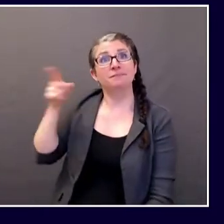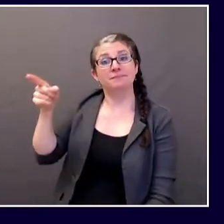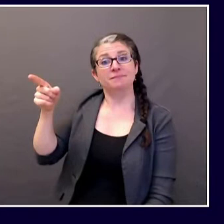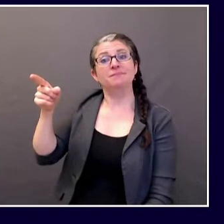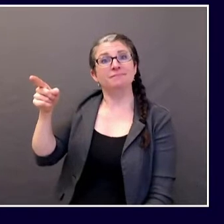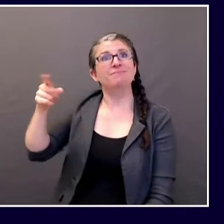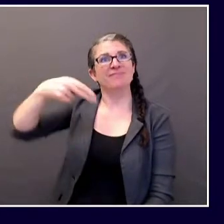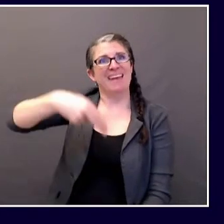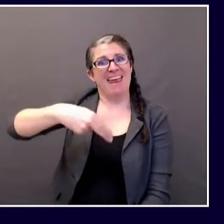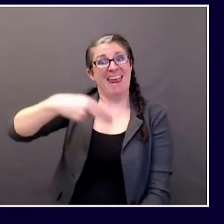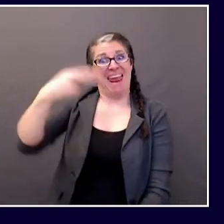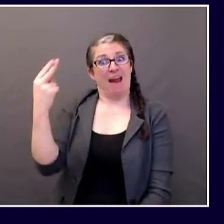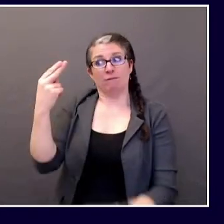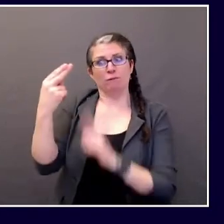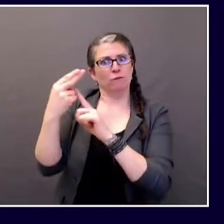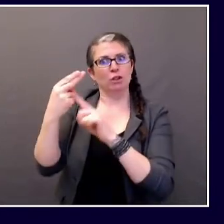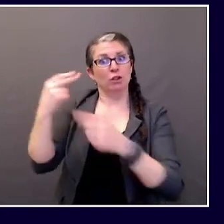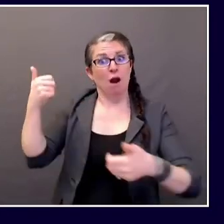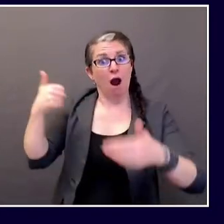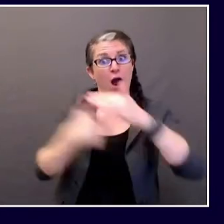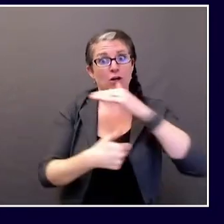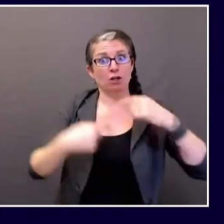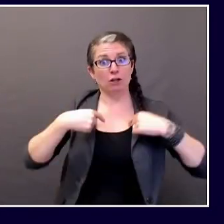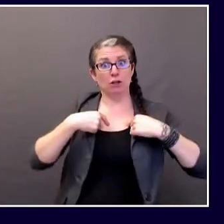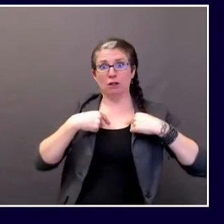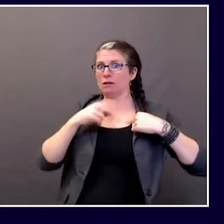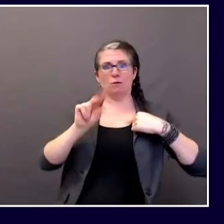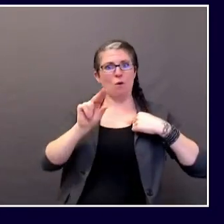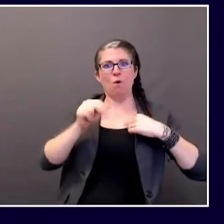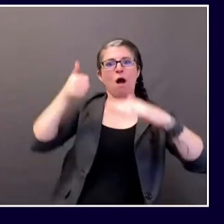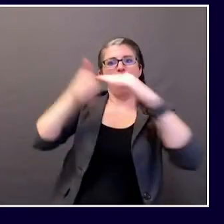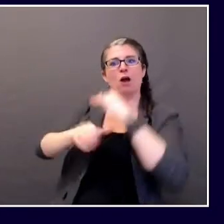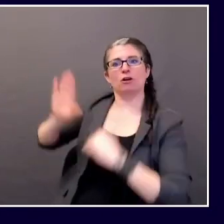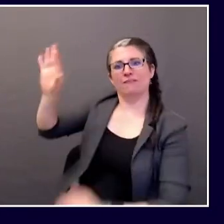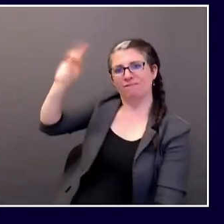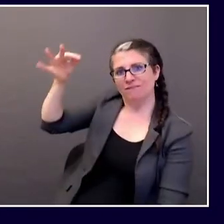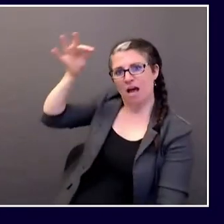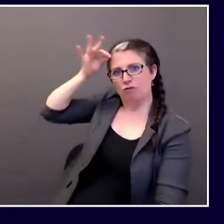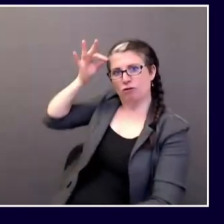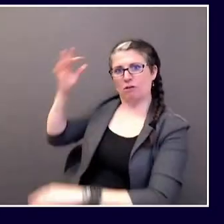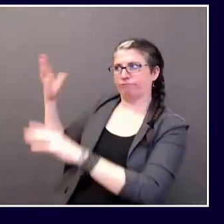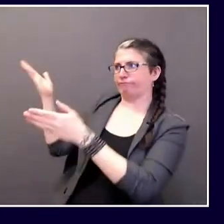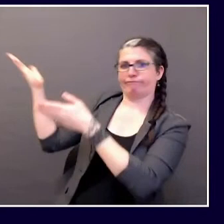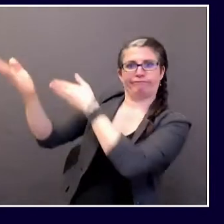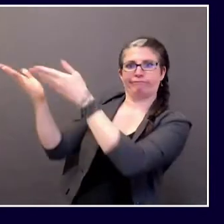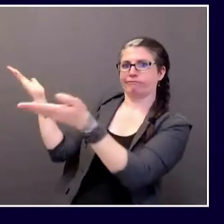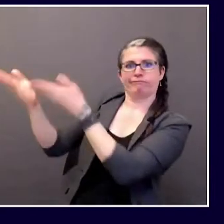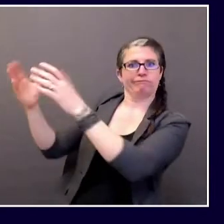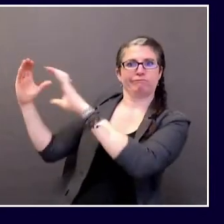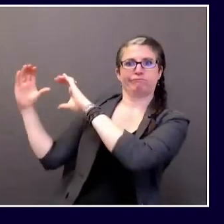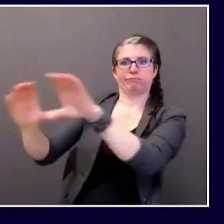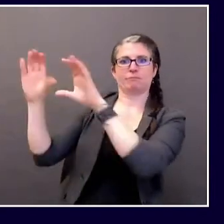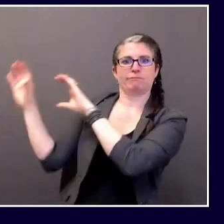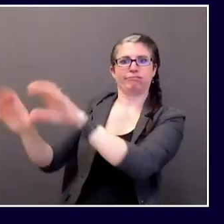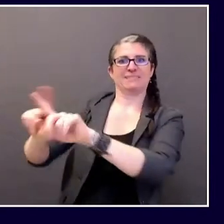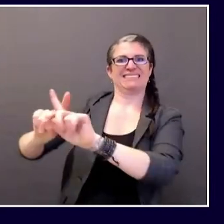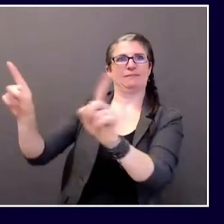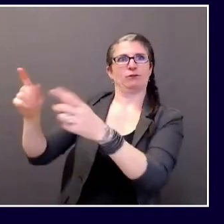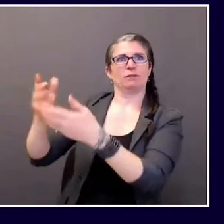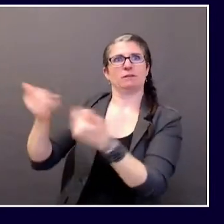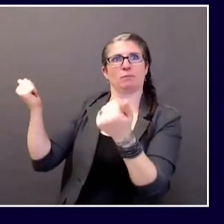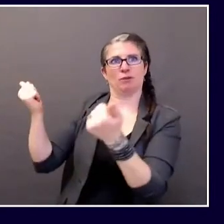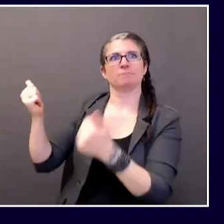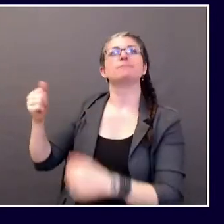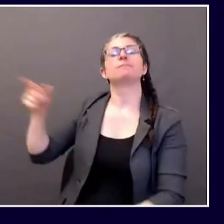and above the 11,500 doses of the Johnson & Johnson vaccine that Maine announced yesterday its distribution plan